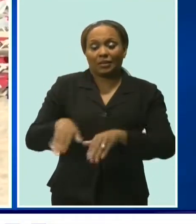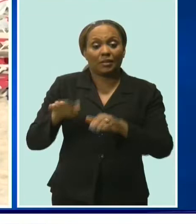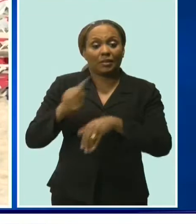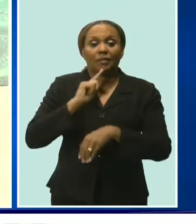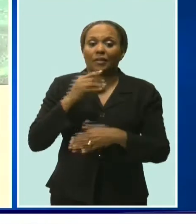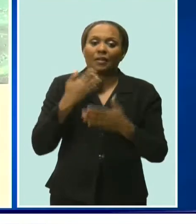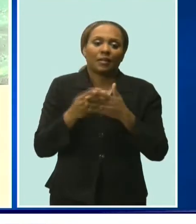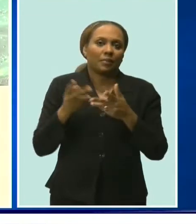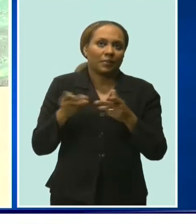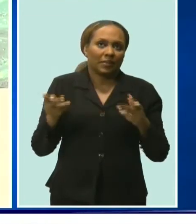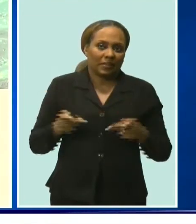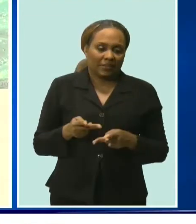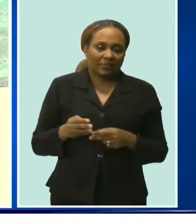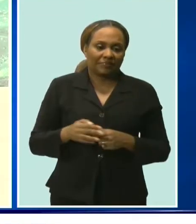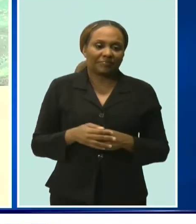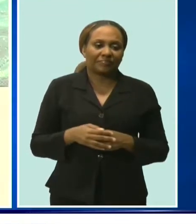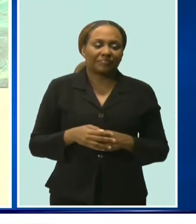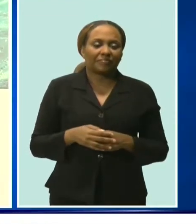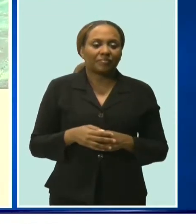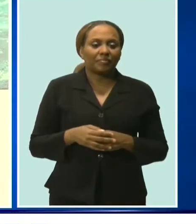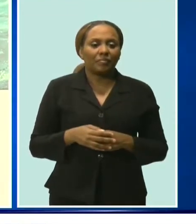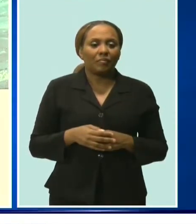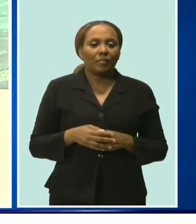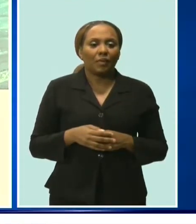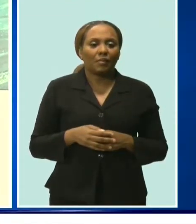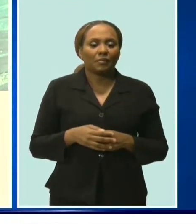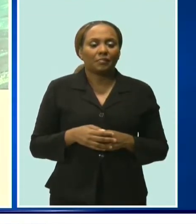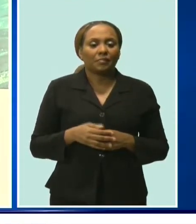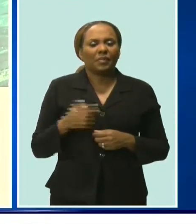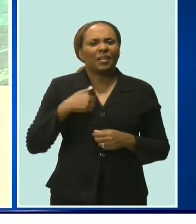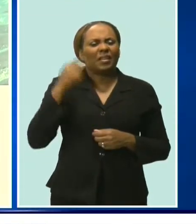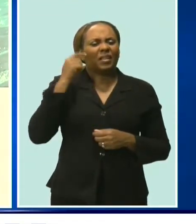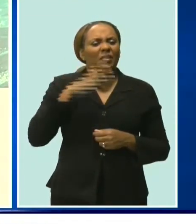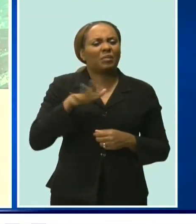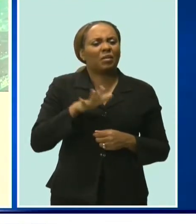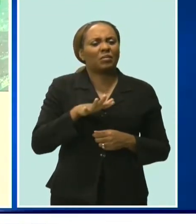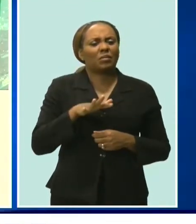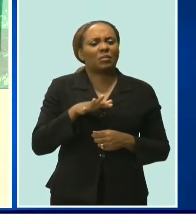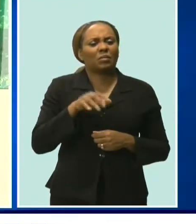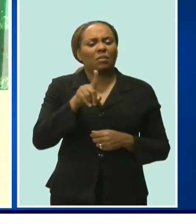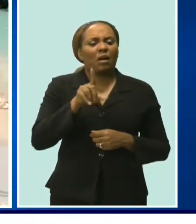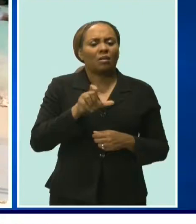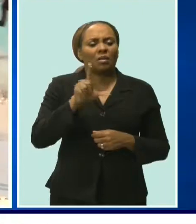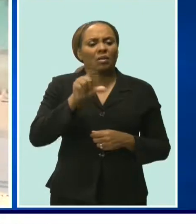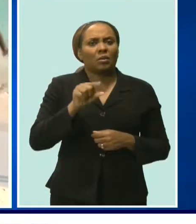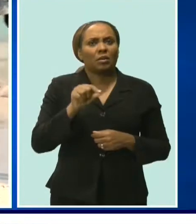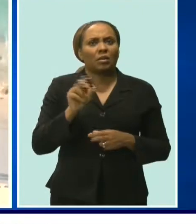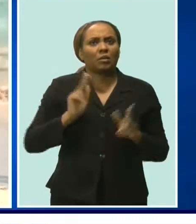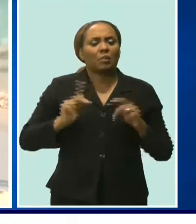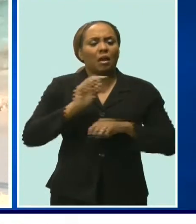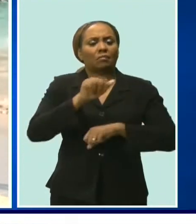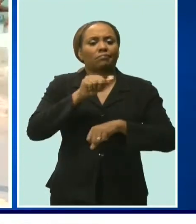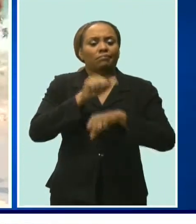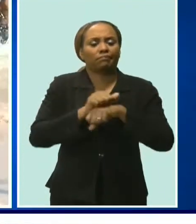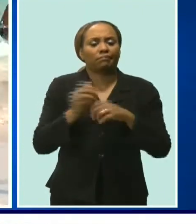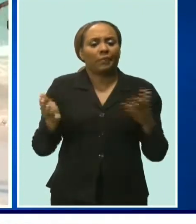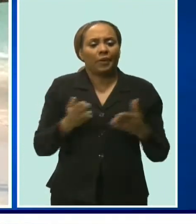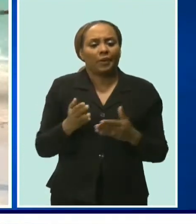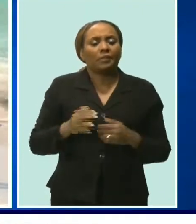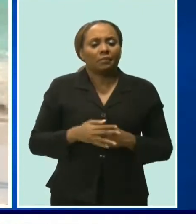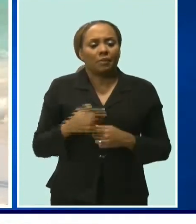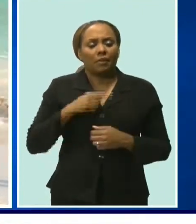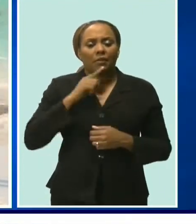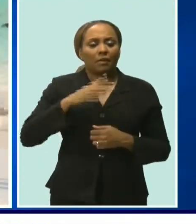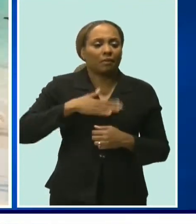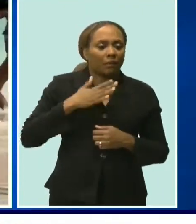them to be. I think we have just over about 120 bookings. I think it's not bad. I'm very happy and grateful